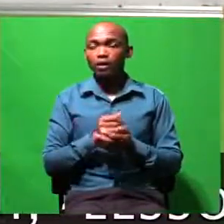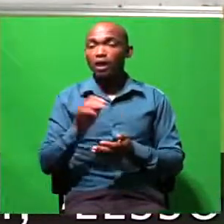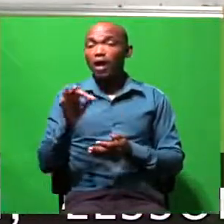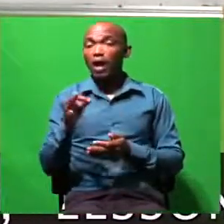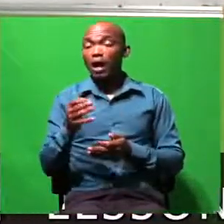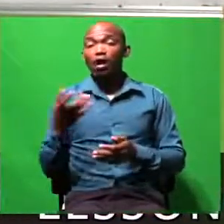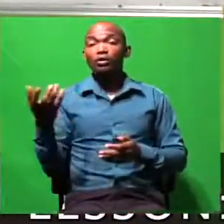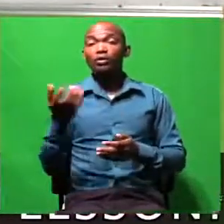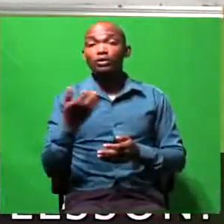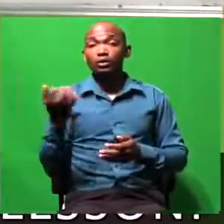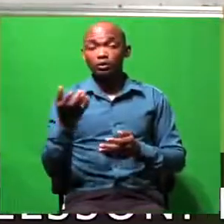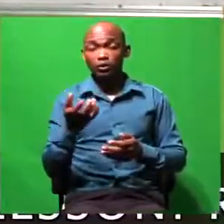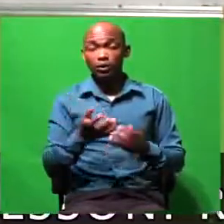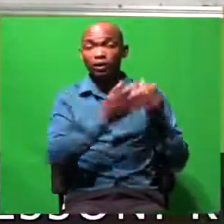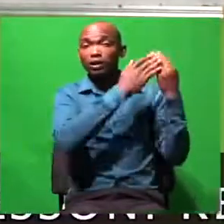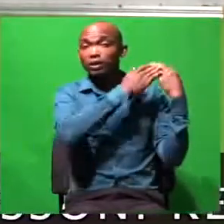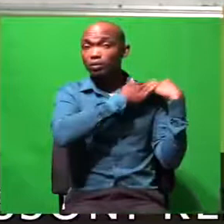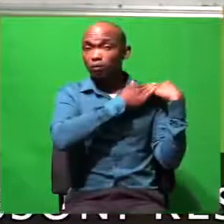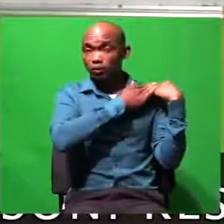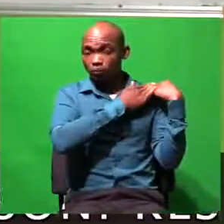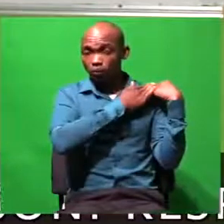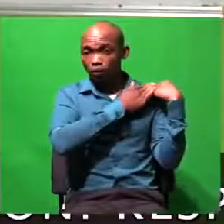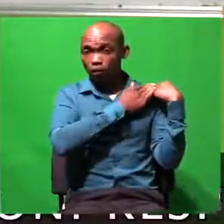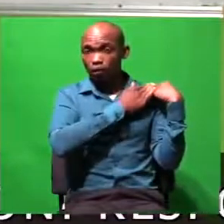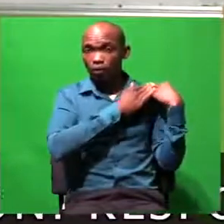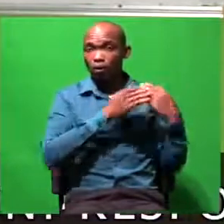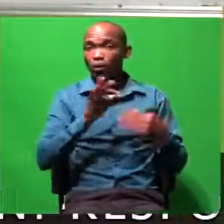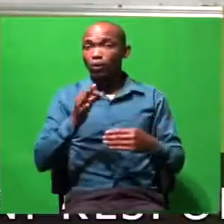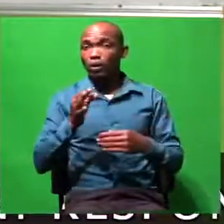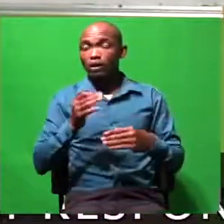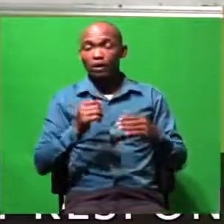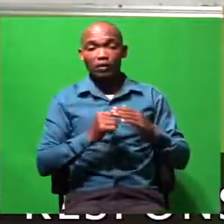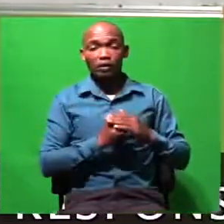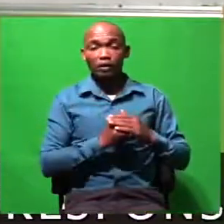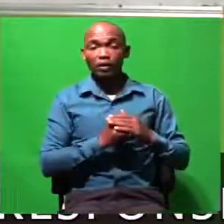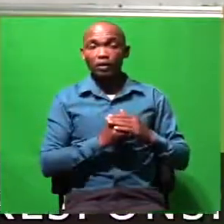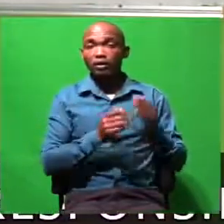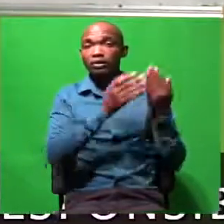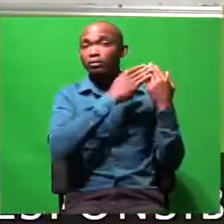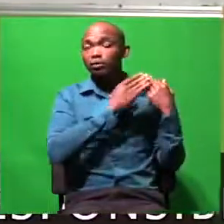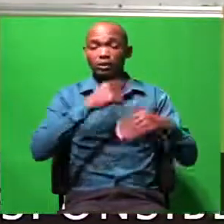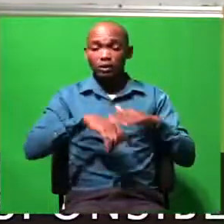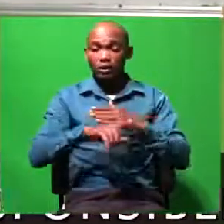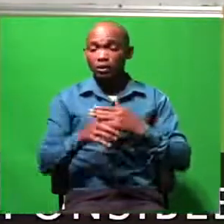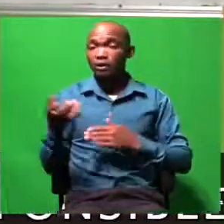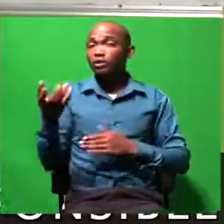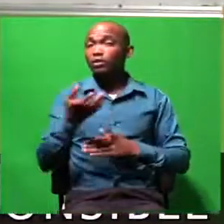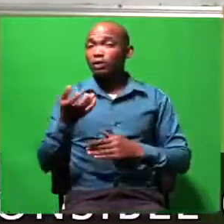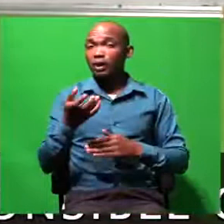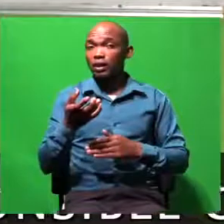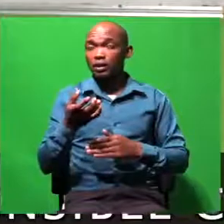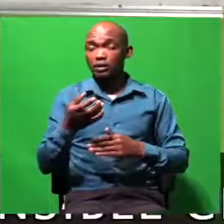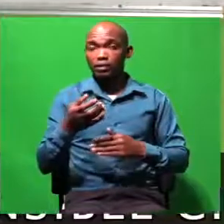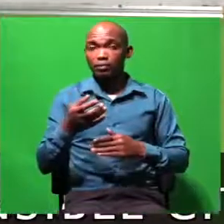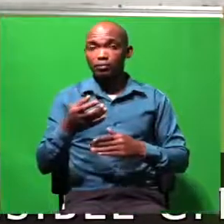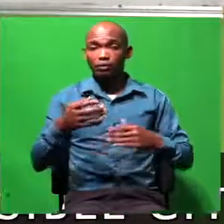about how societies are responsible. What are the responsibilities of the societies